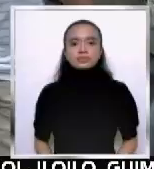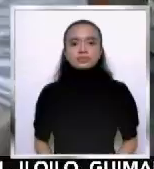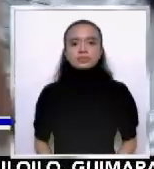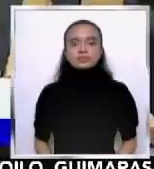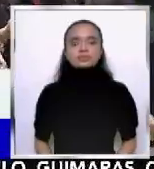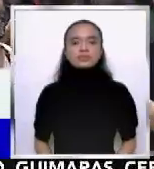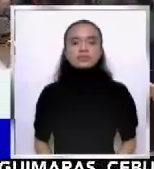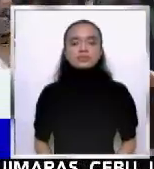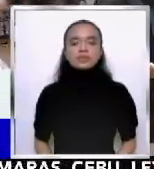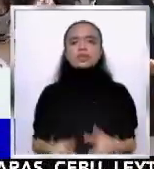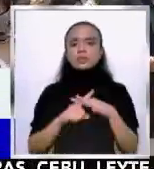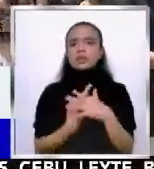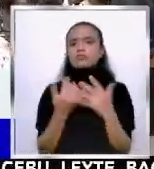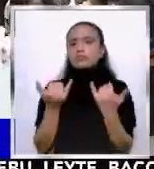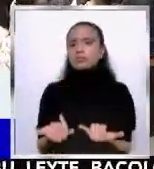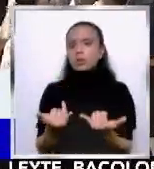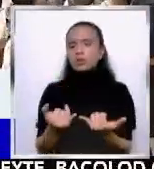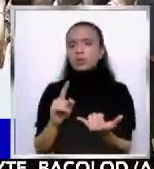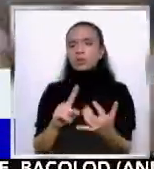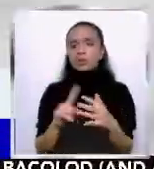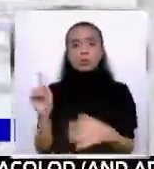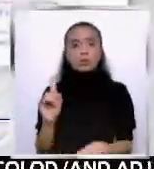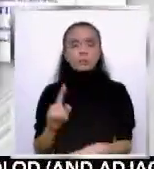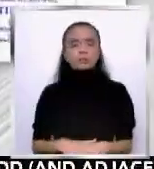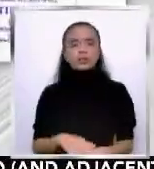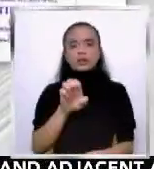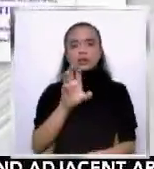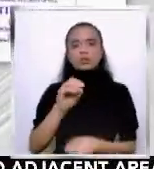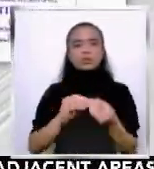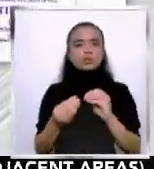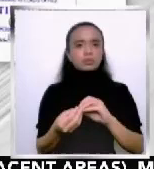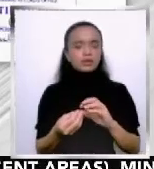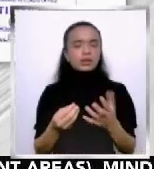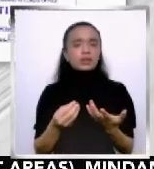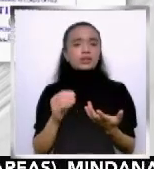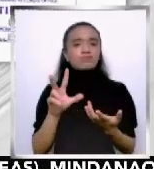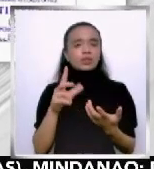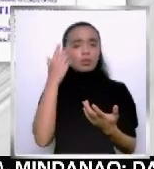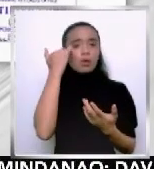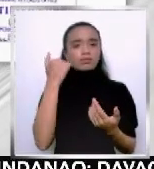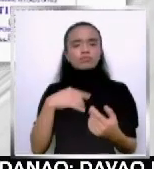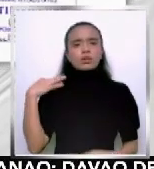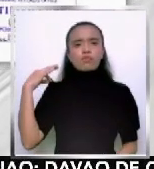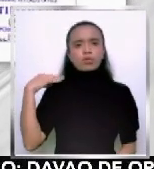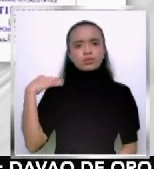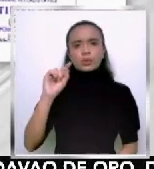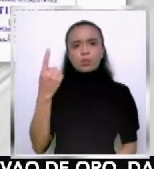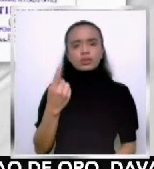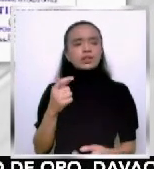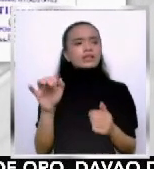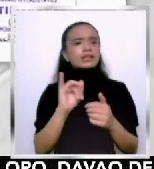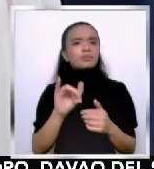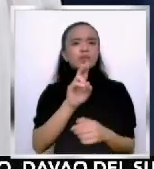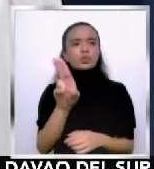Effective immediately o epektibo na simula ngayong araw ang executive order para gawing voluntaryo na lang ang pagsusot ng face mask sa mga outdoor area.